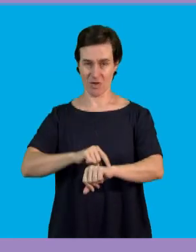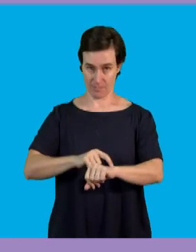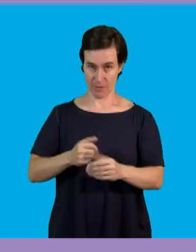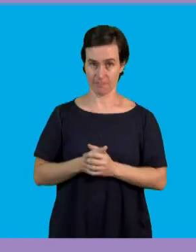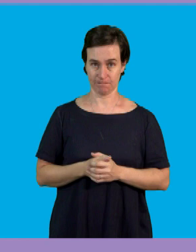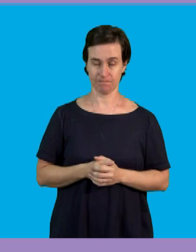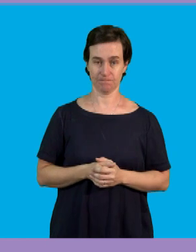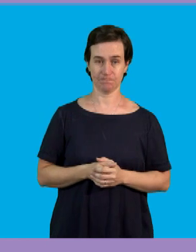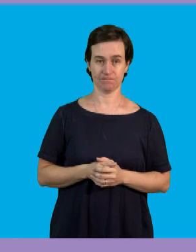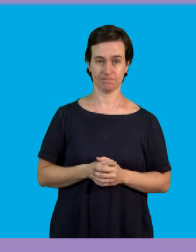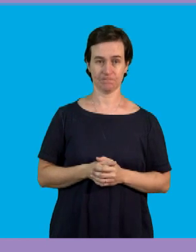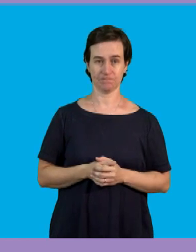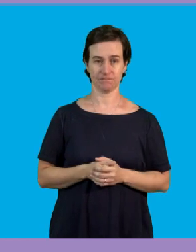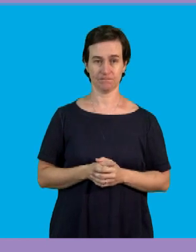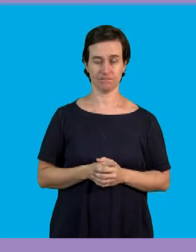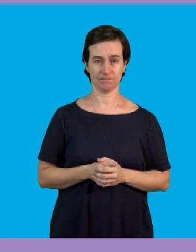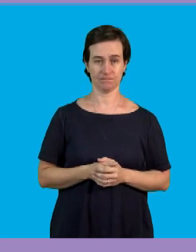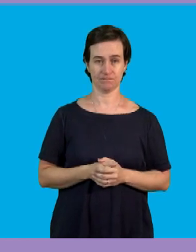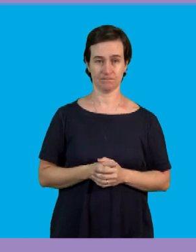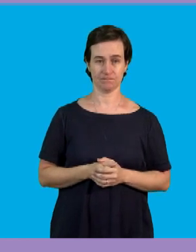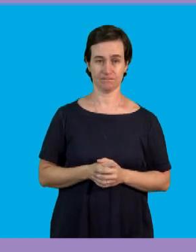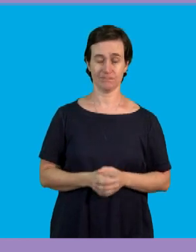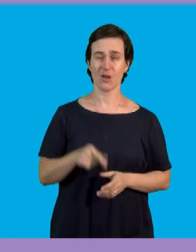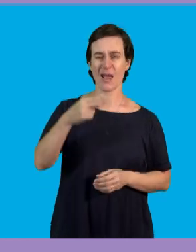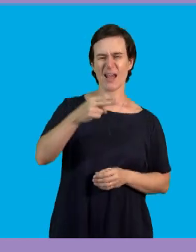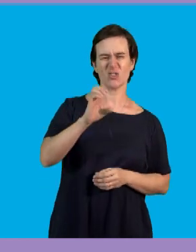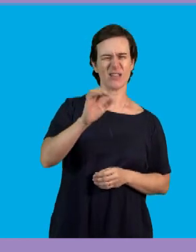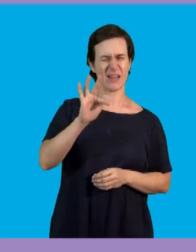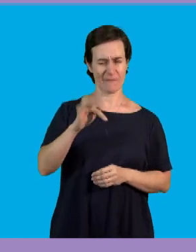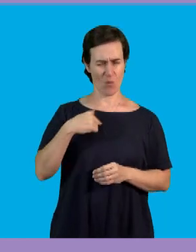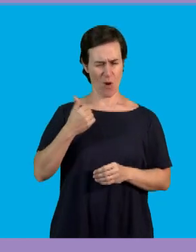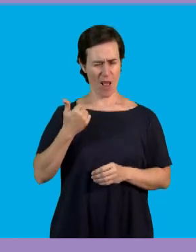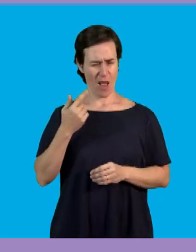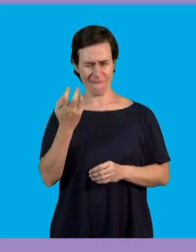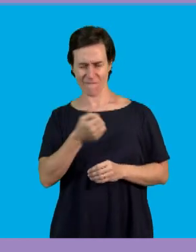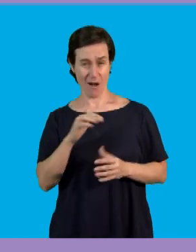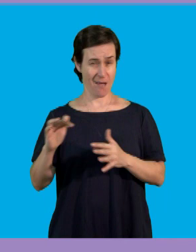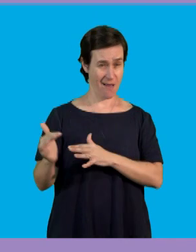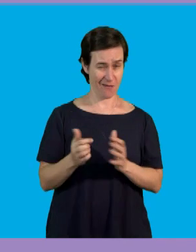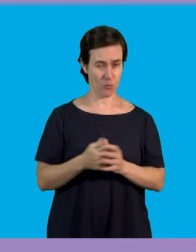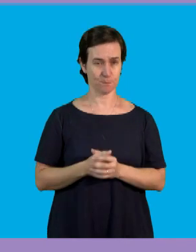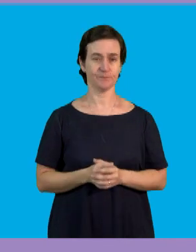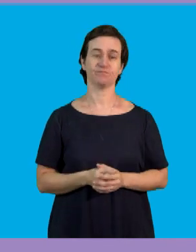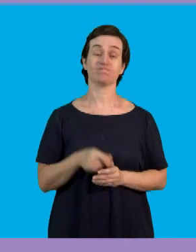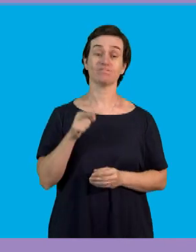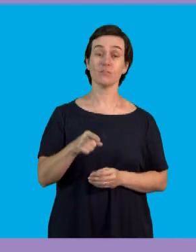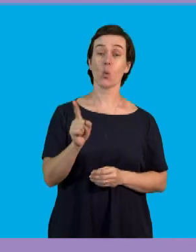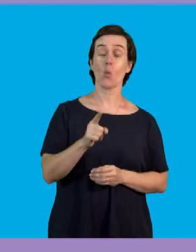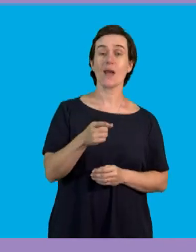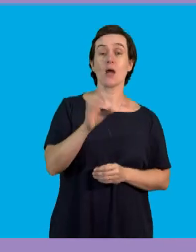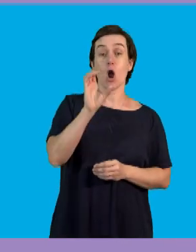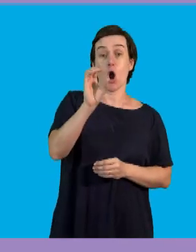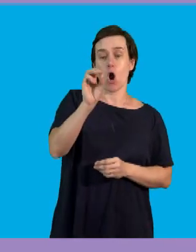Then, what do we do to find the highest common factor? First, I need to list the common